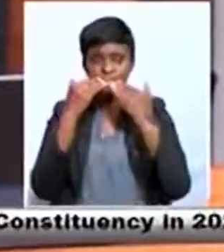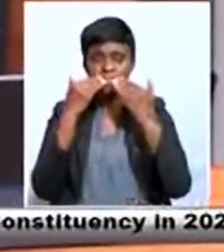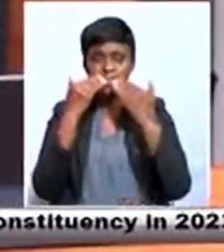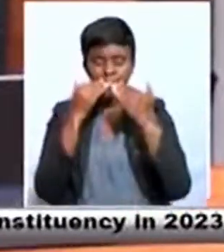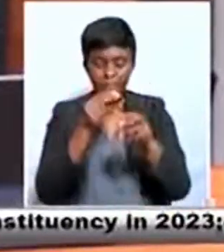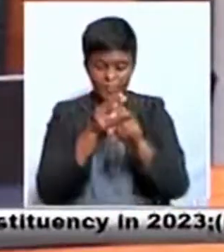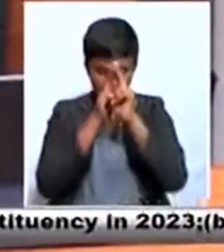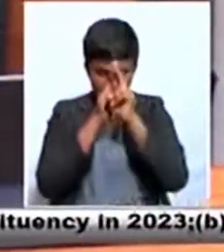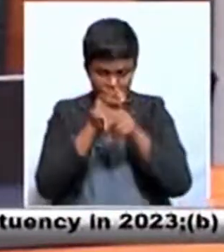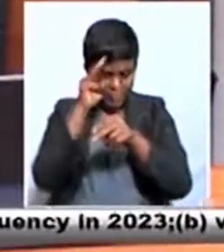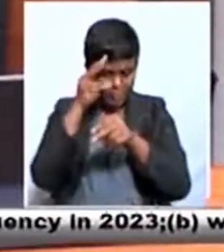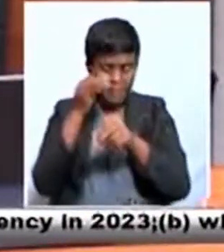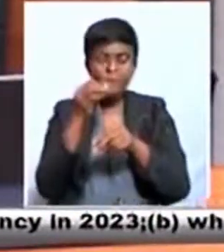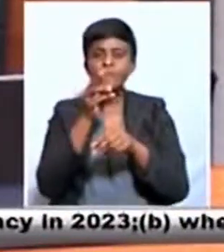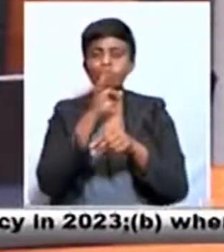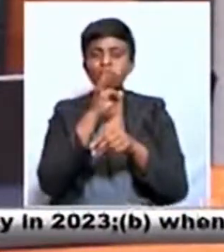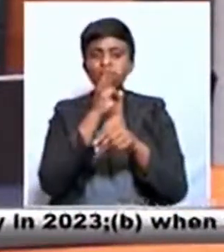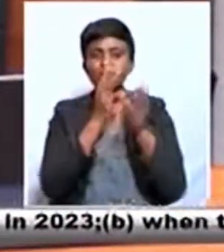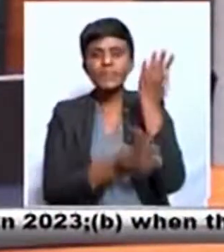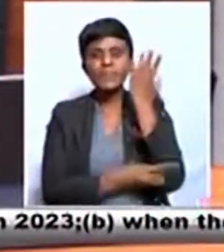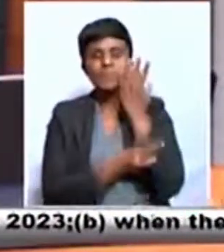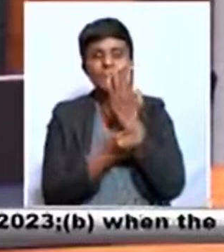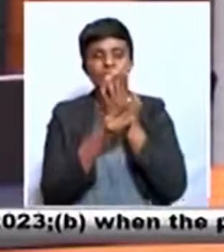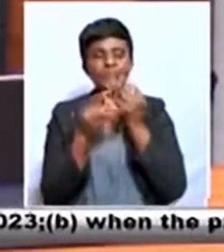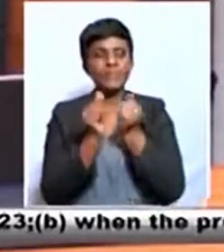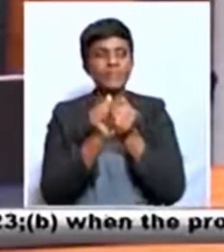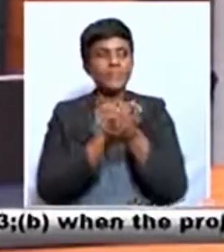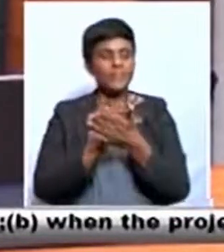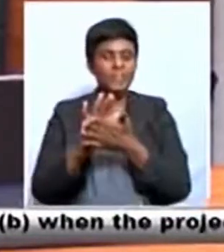Water Development and Sanitation.